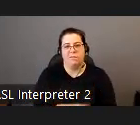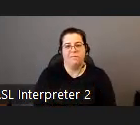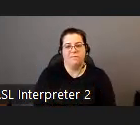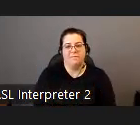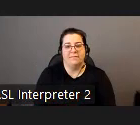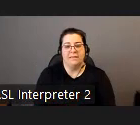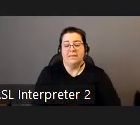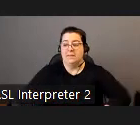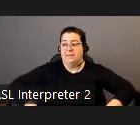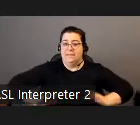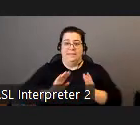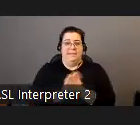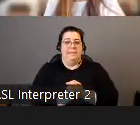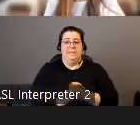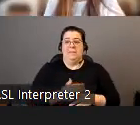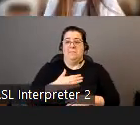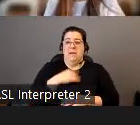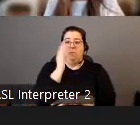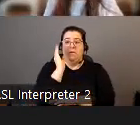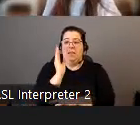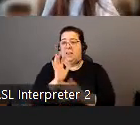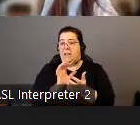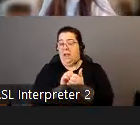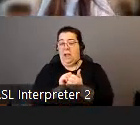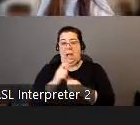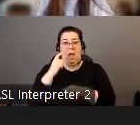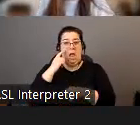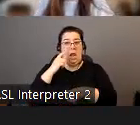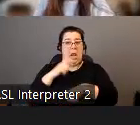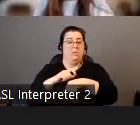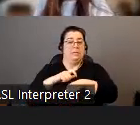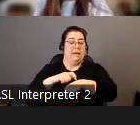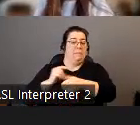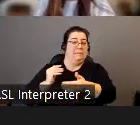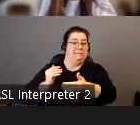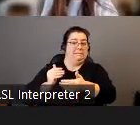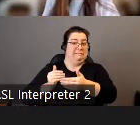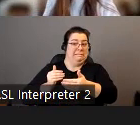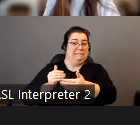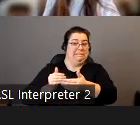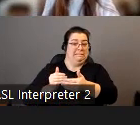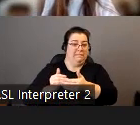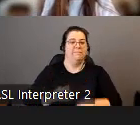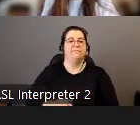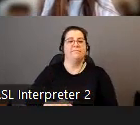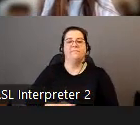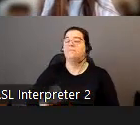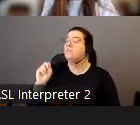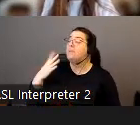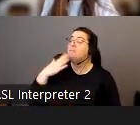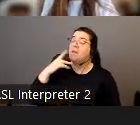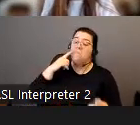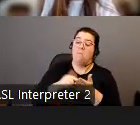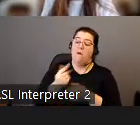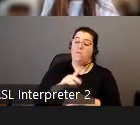of my presentation. I see I'm like pretty close to on time. Thank you, Margaret. We do have a few questions